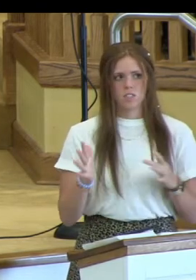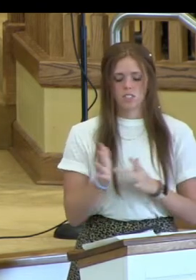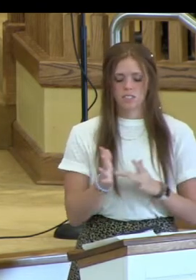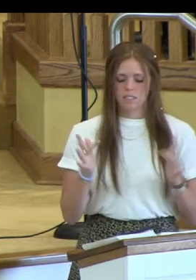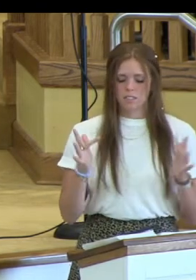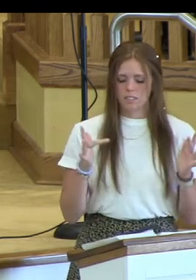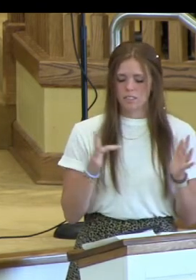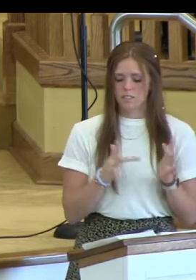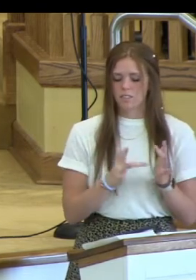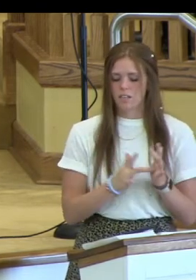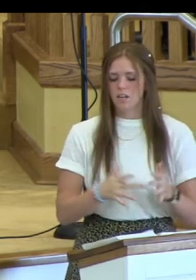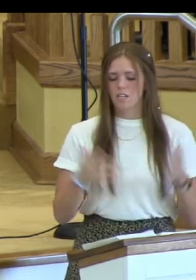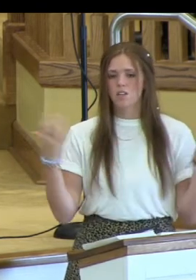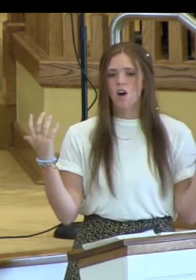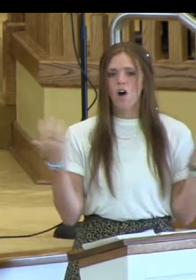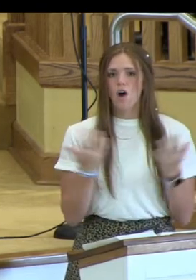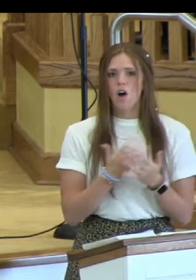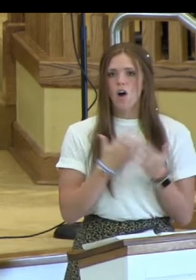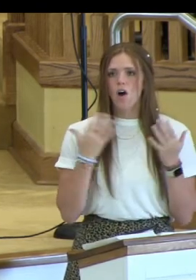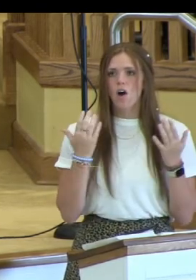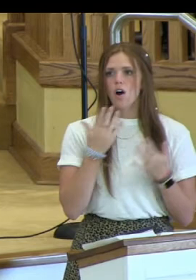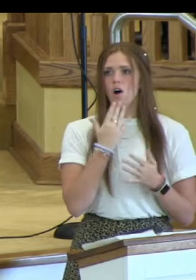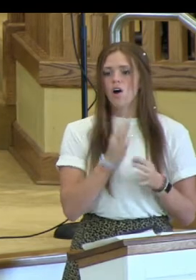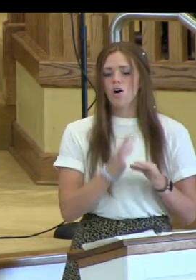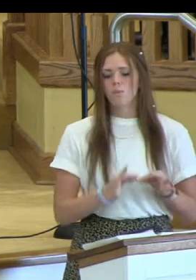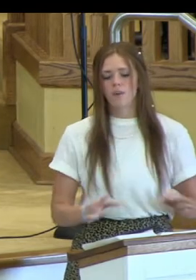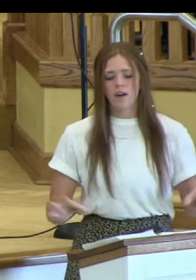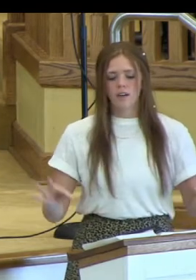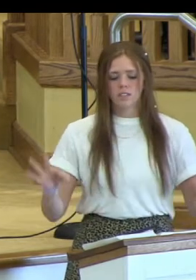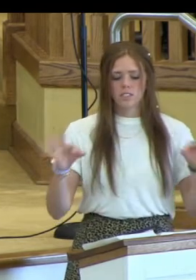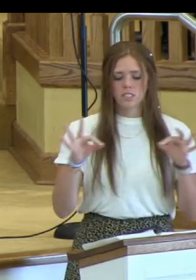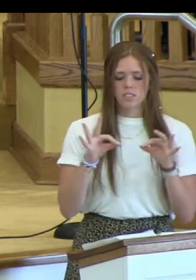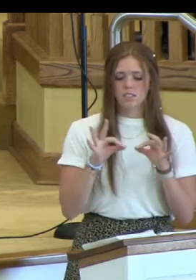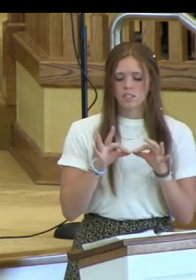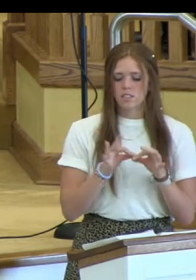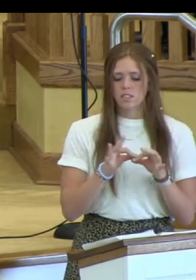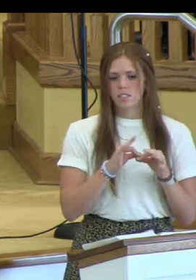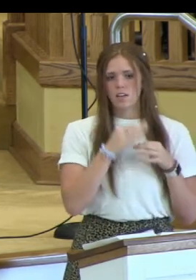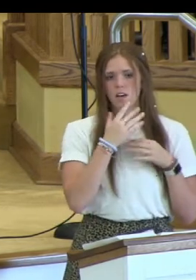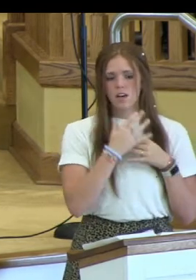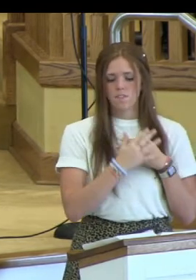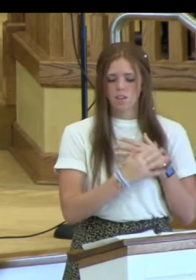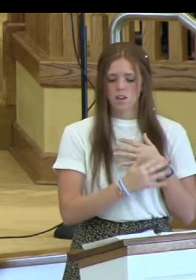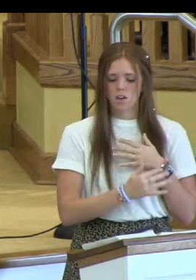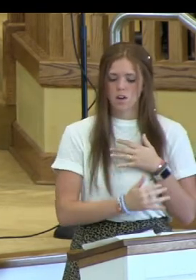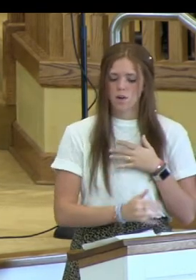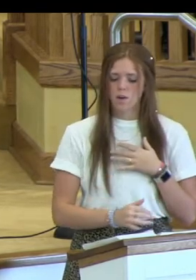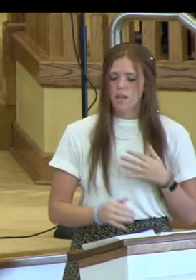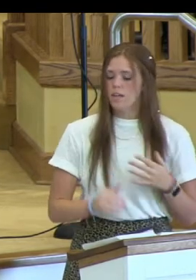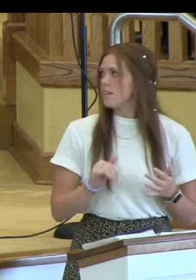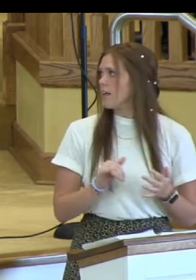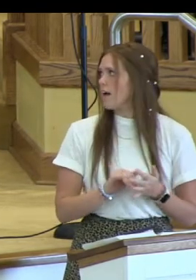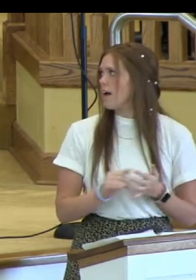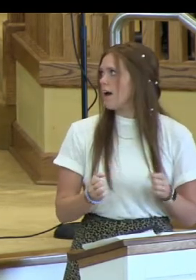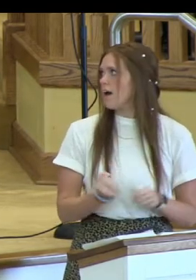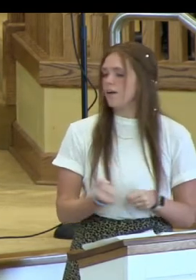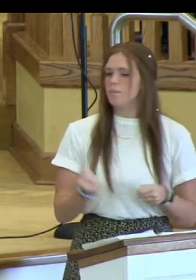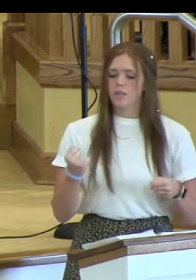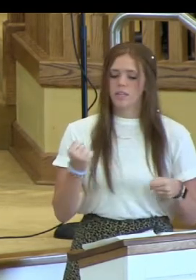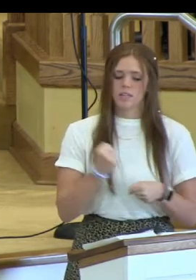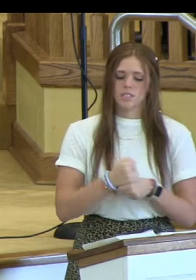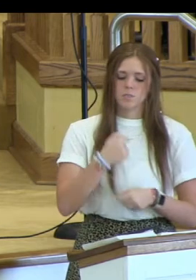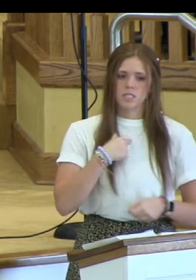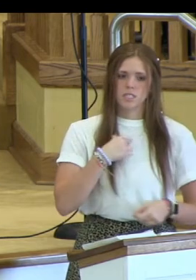of Jesus. Oh, precious is the flow